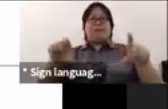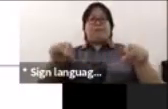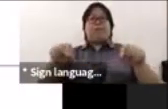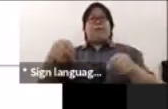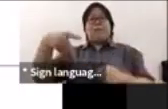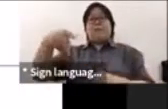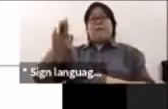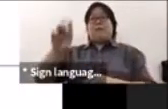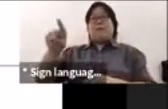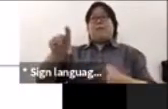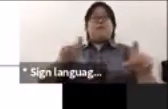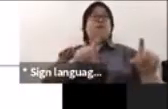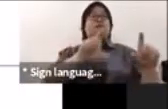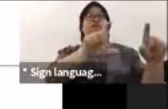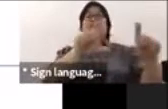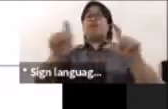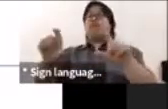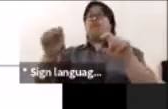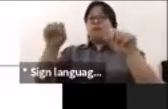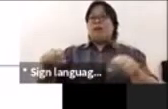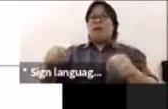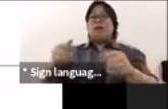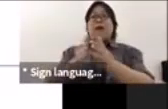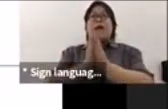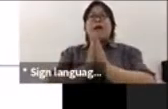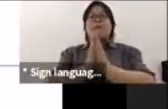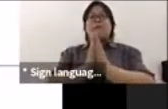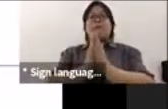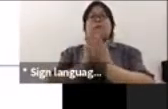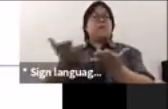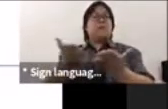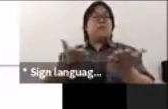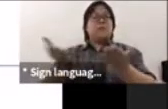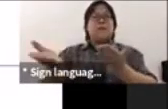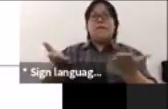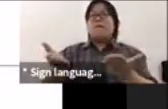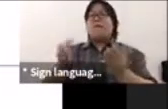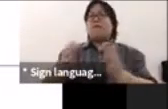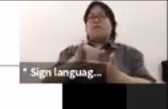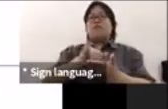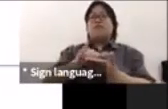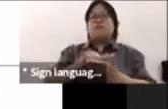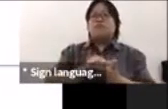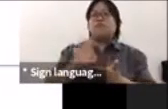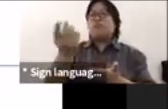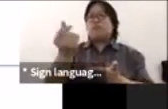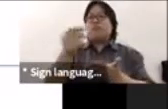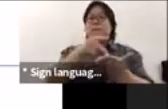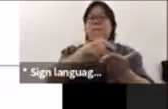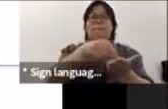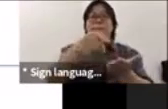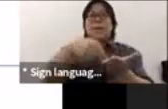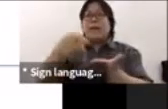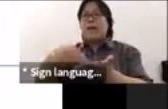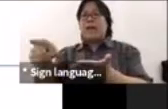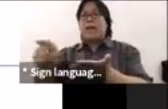or even free services depending on the assessment for their